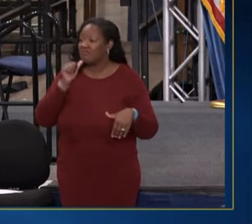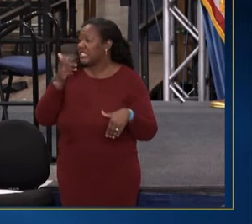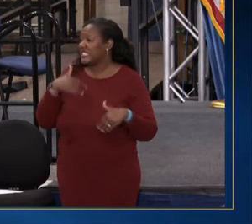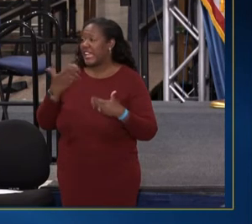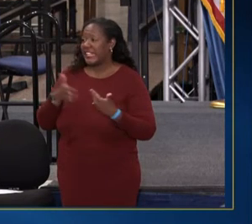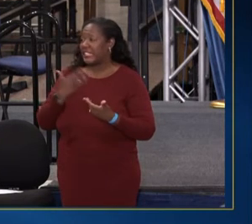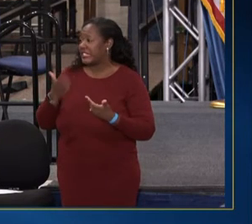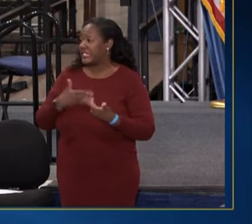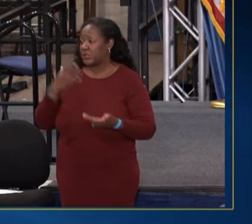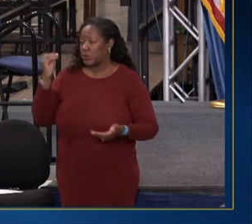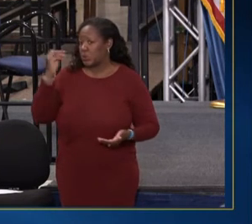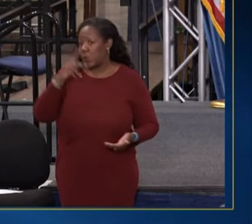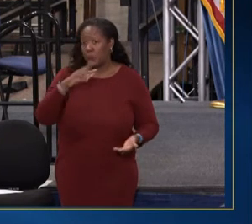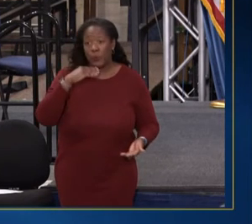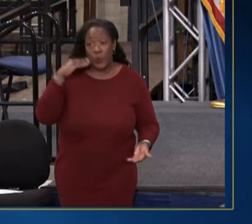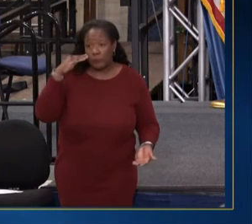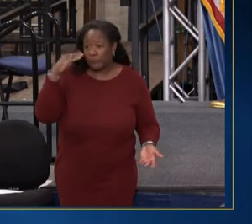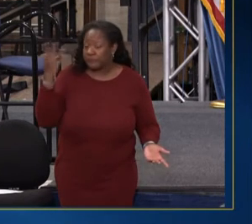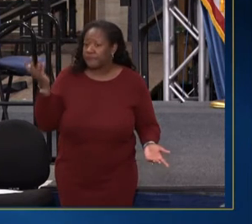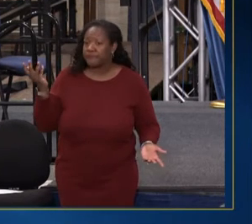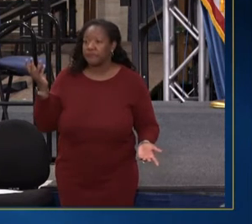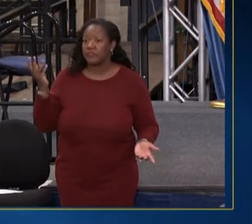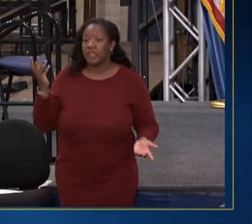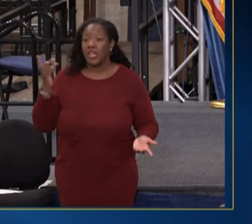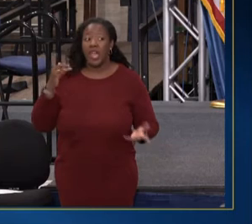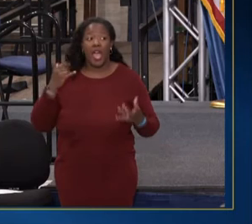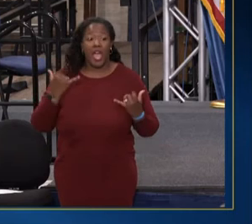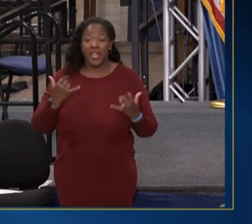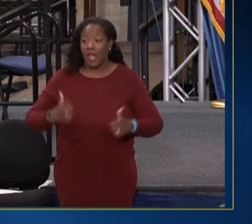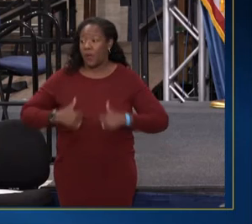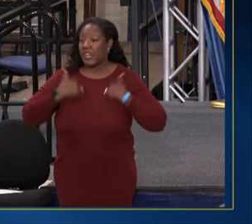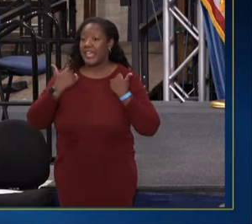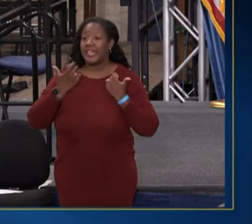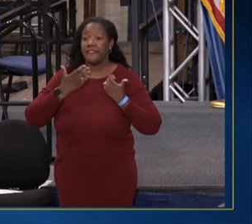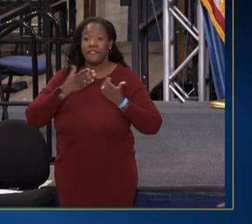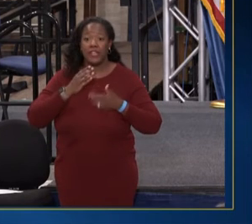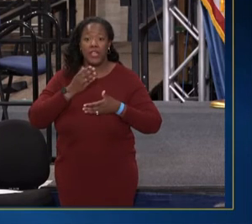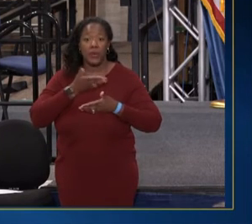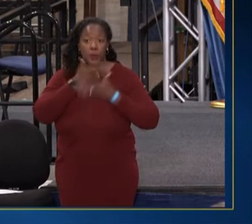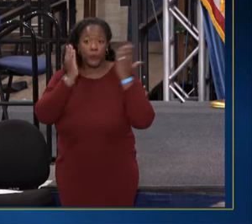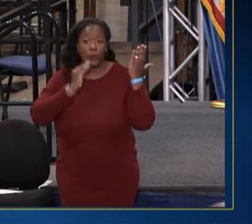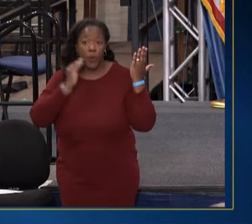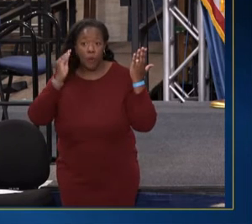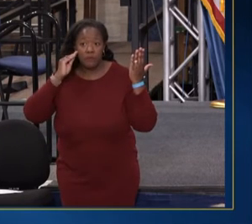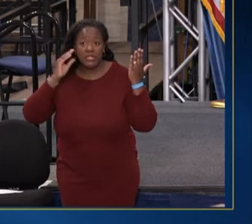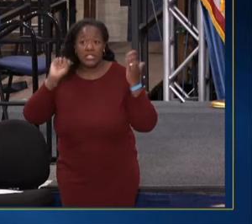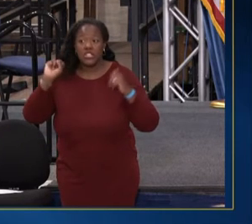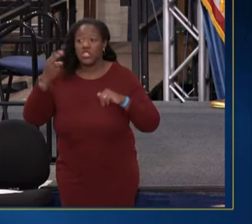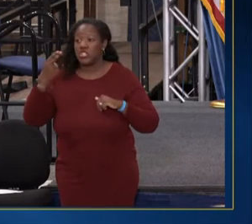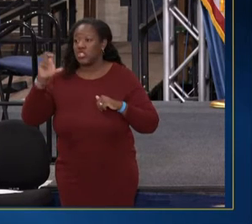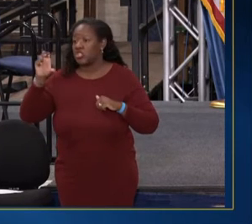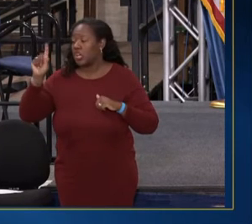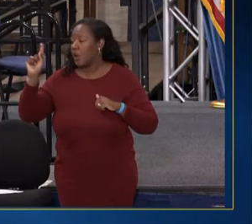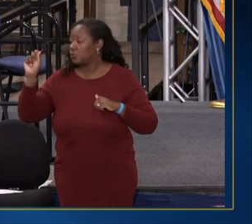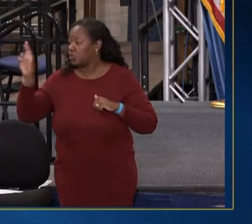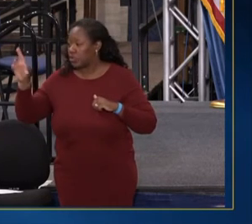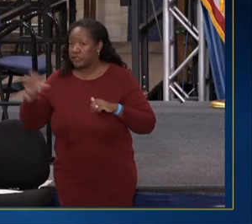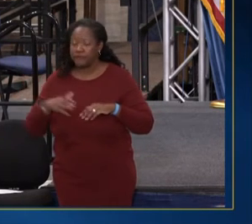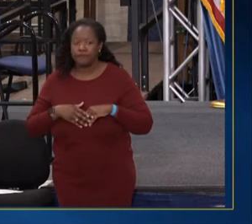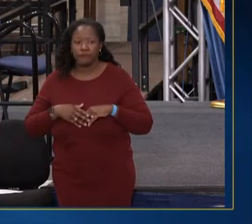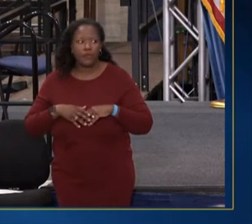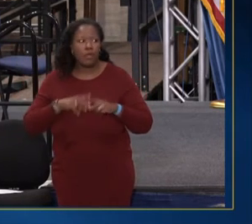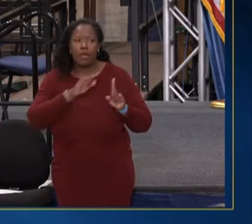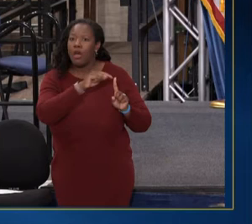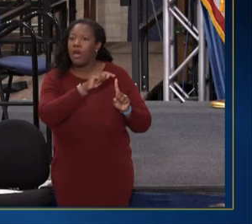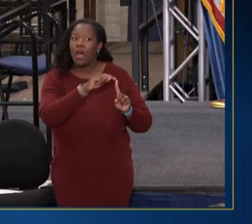home. Now living in a homeless shelter, something classmates that were sitting